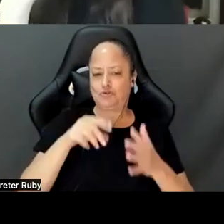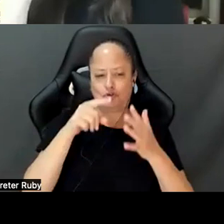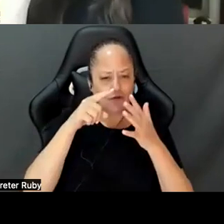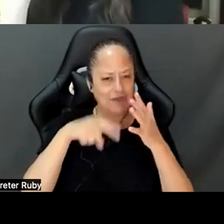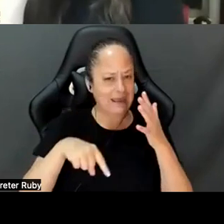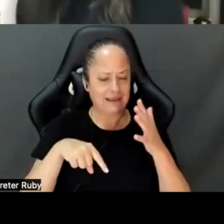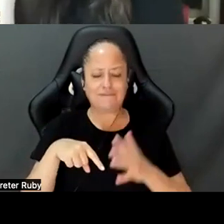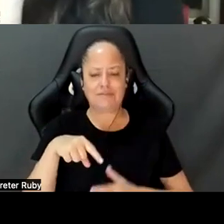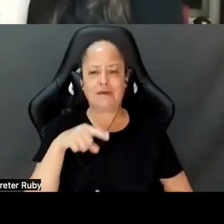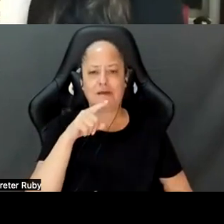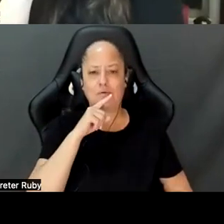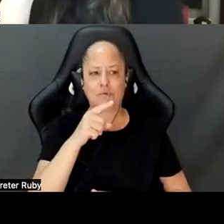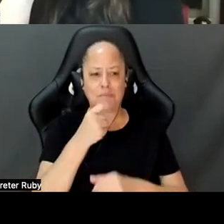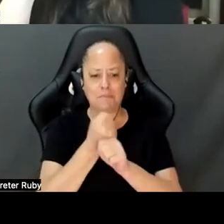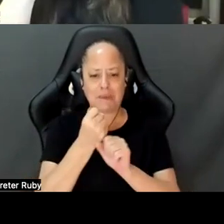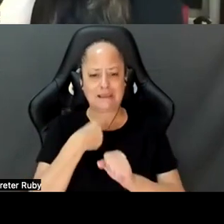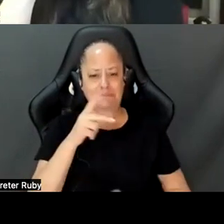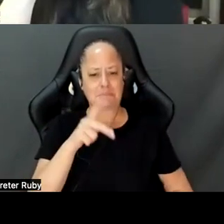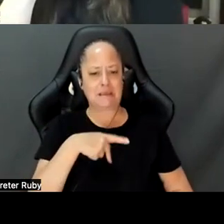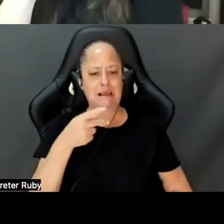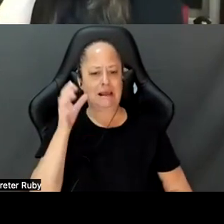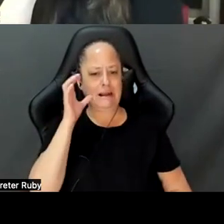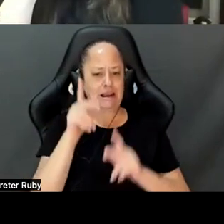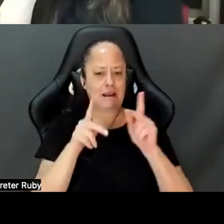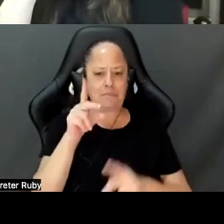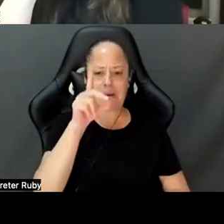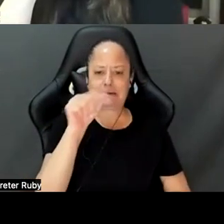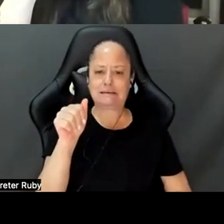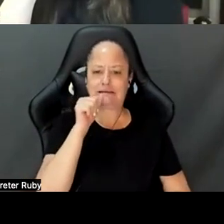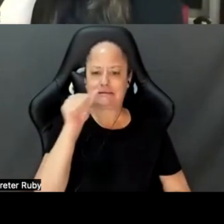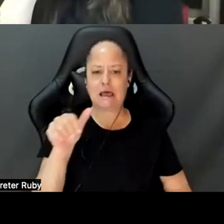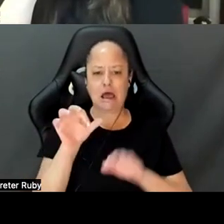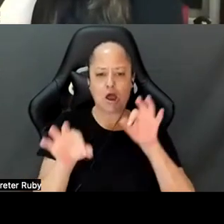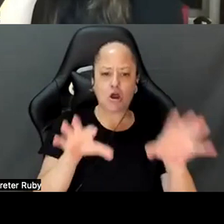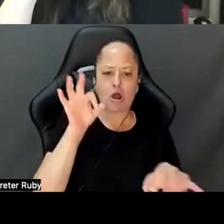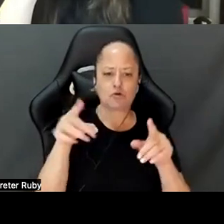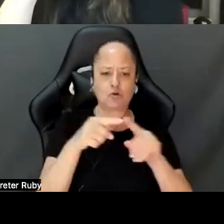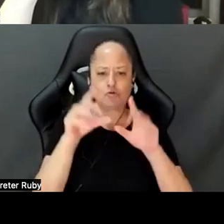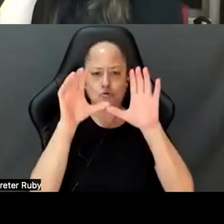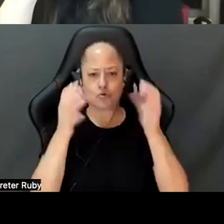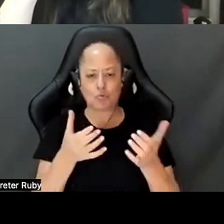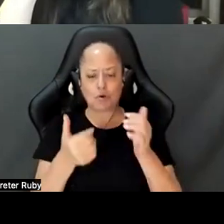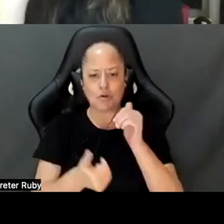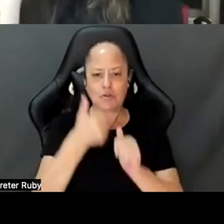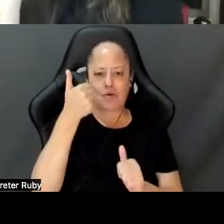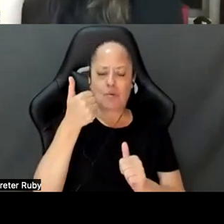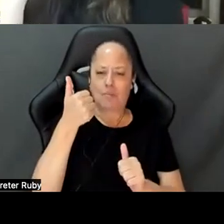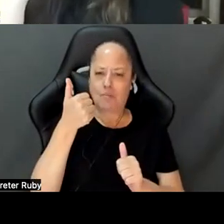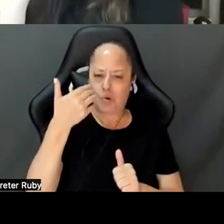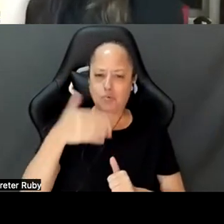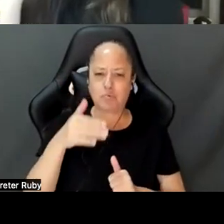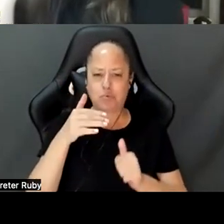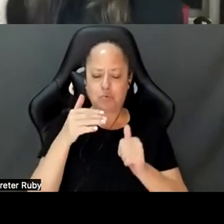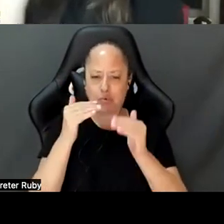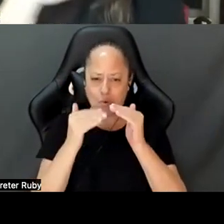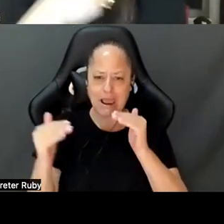always makes me so upset to hear people say that disability doesn't contribute anything to the world, when like the most monumental advances